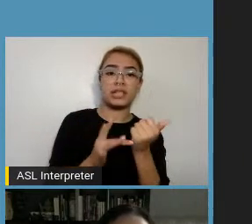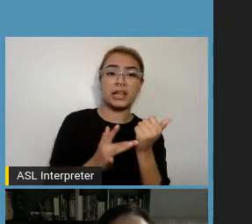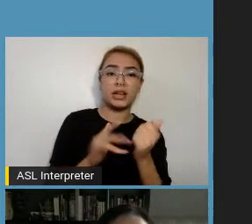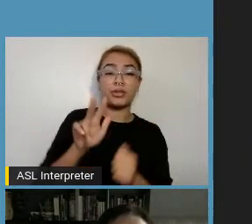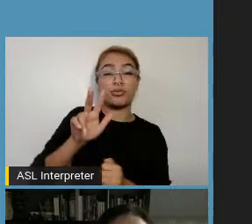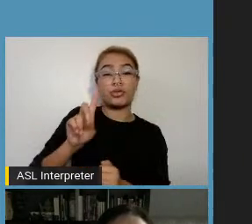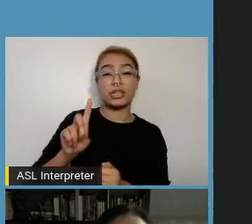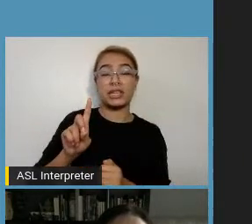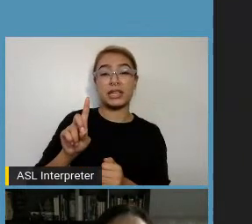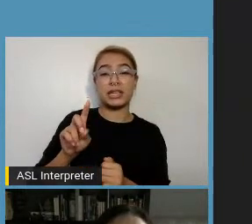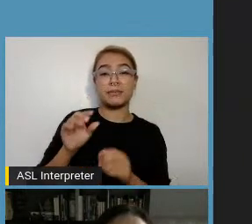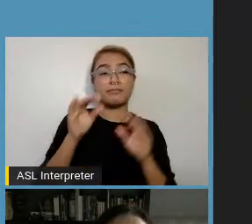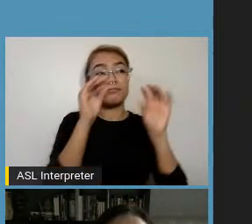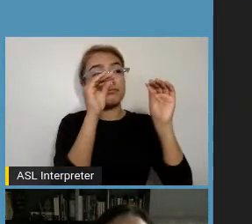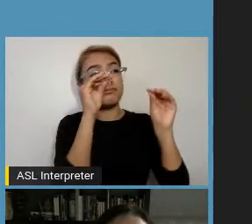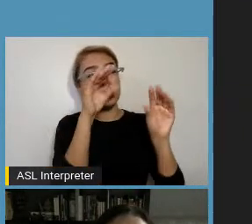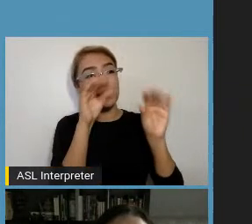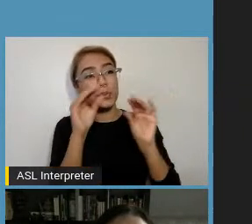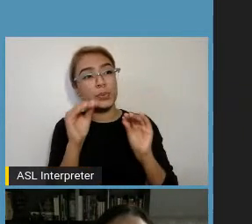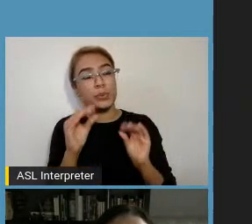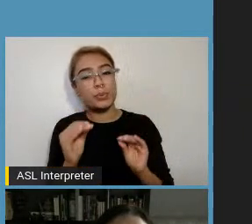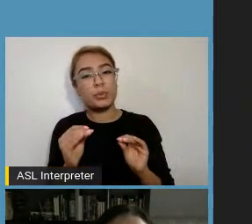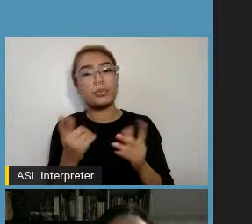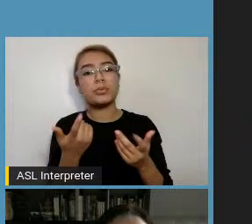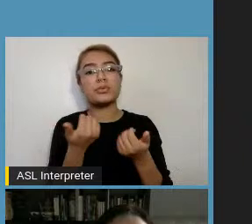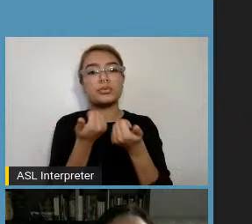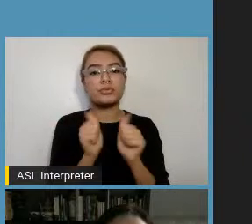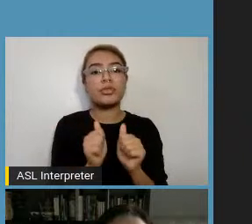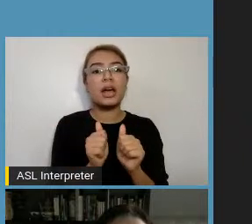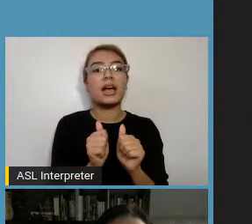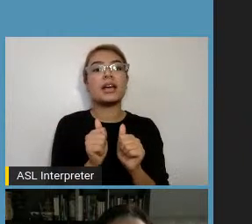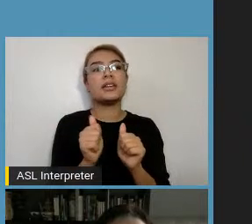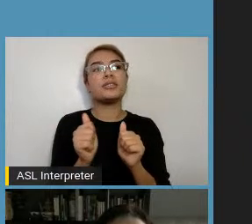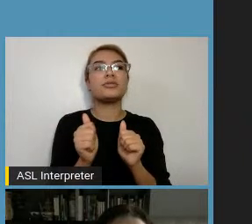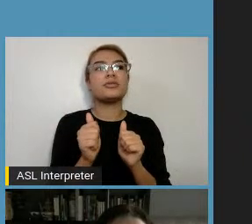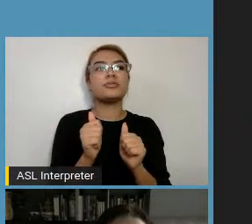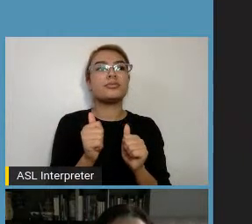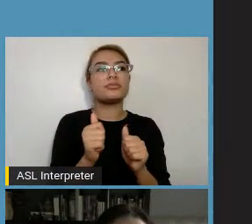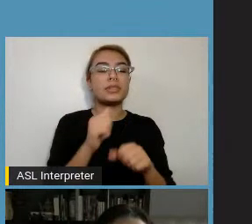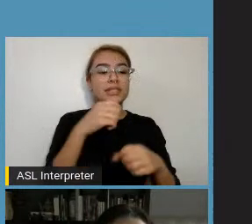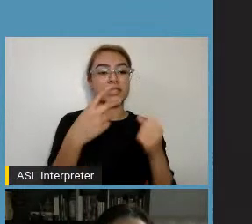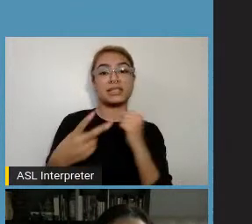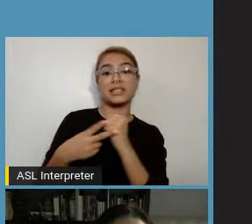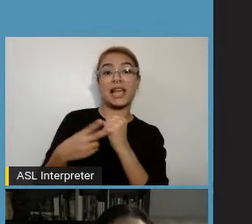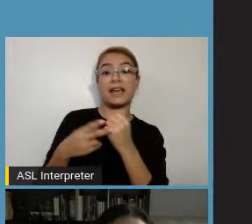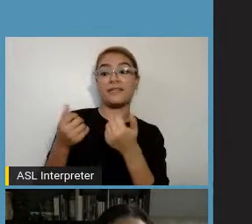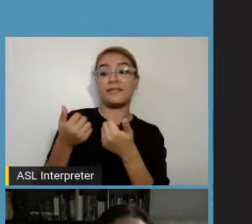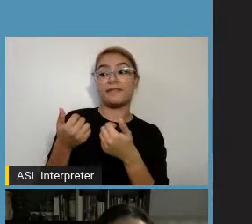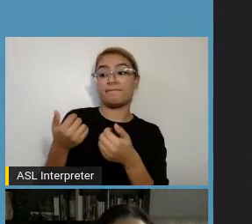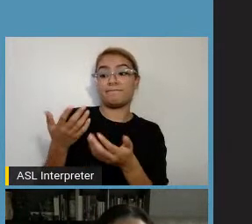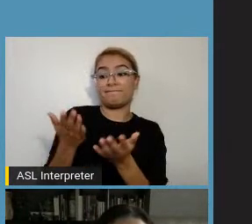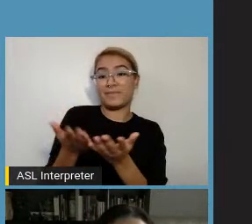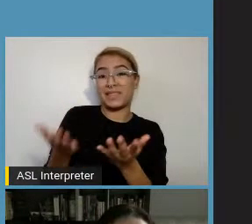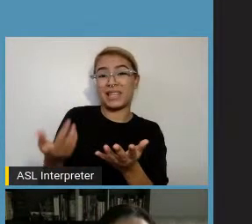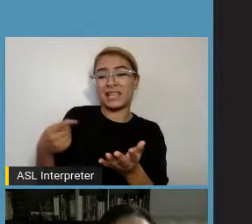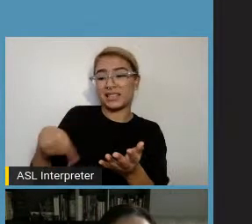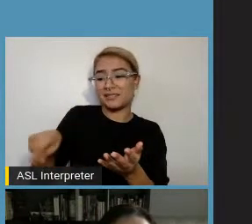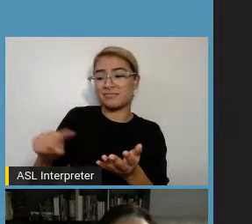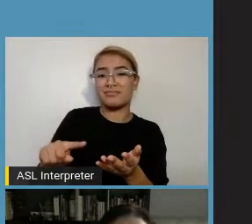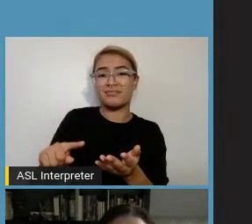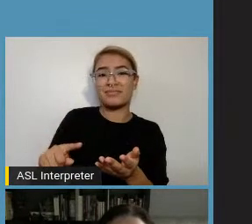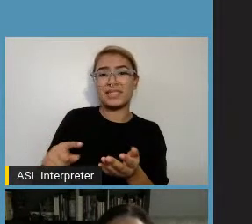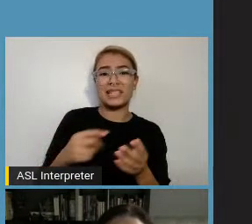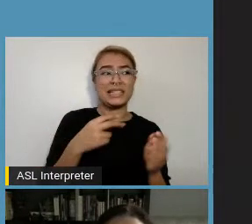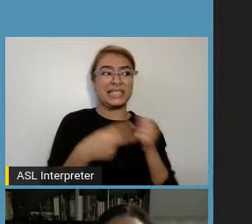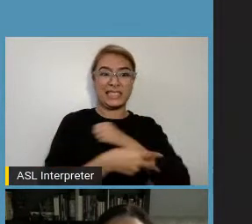digital media to try to rectify some of these things that were done in the past,